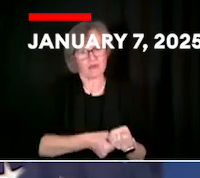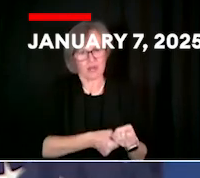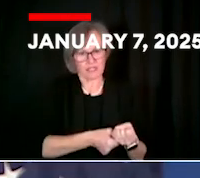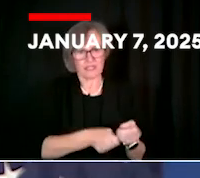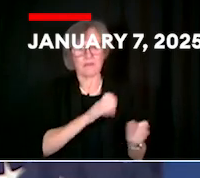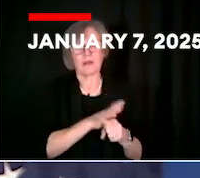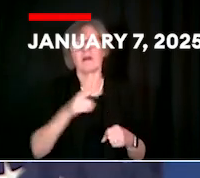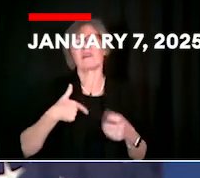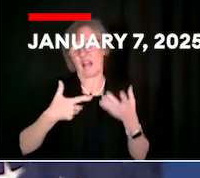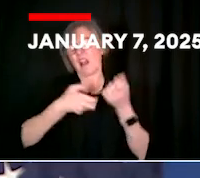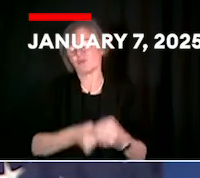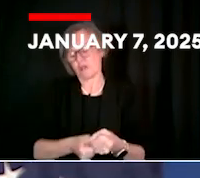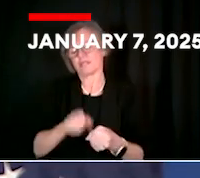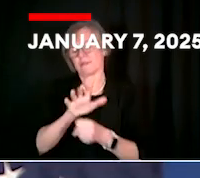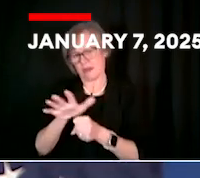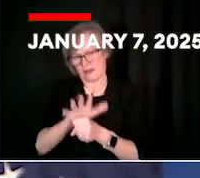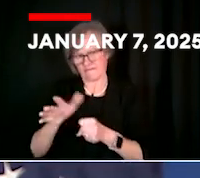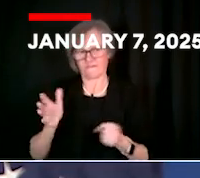enough. And so